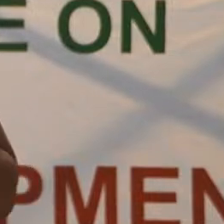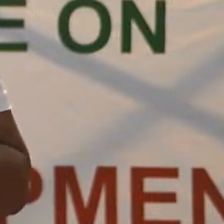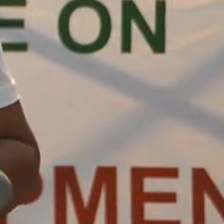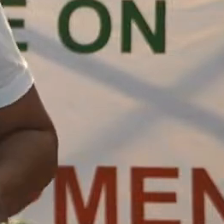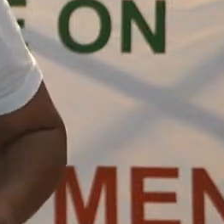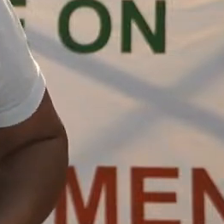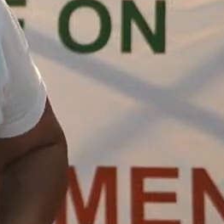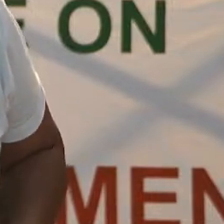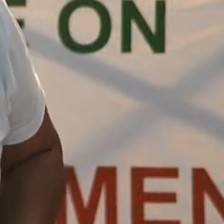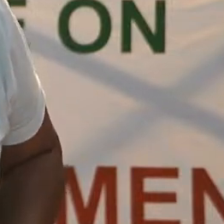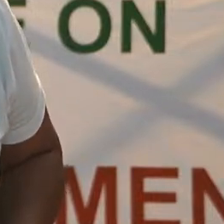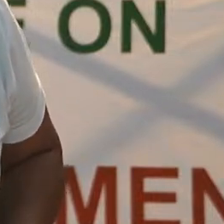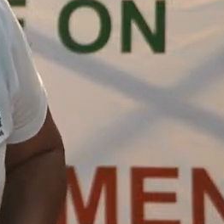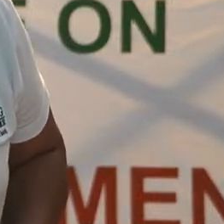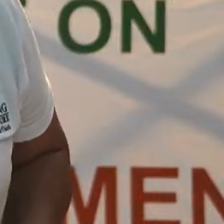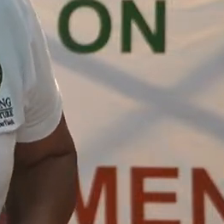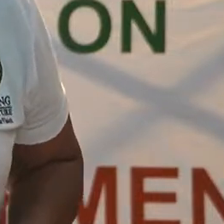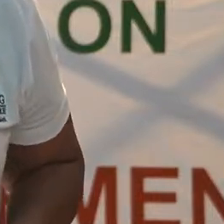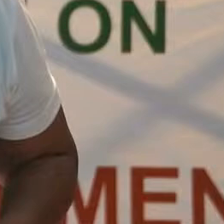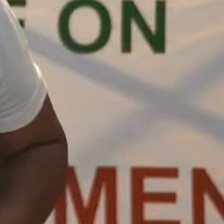Okay. SP1.